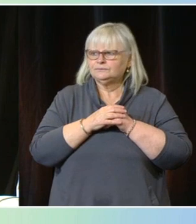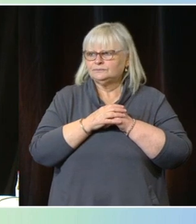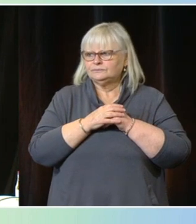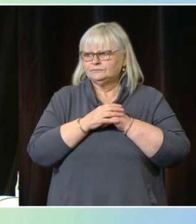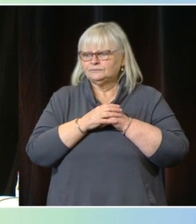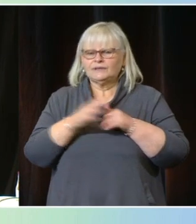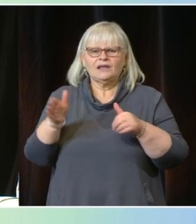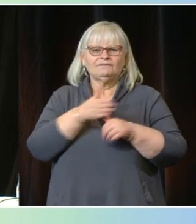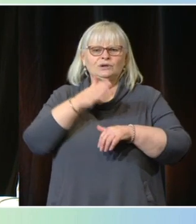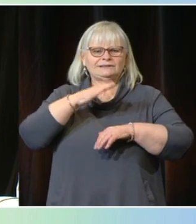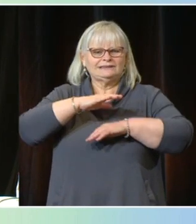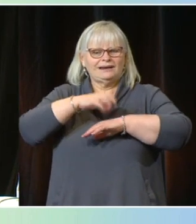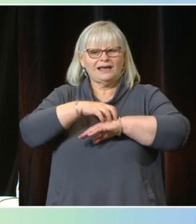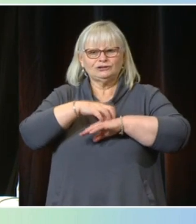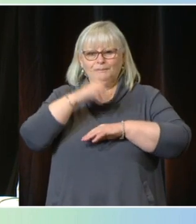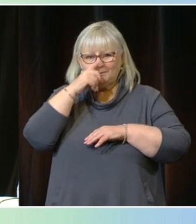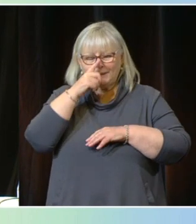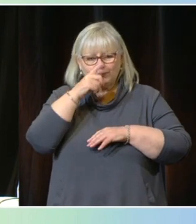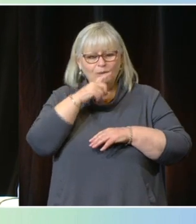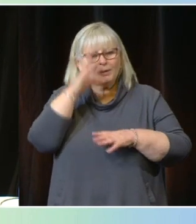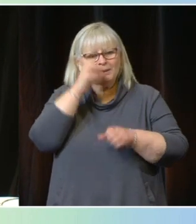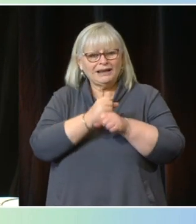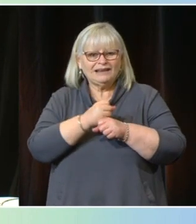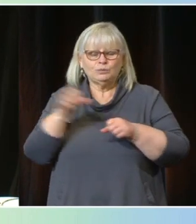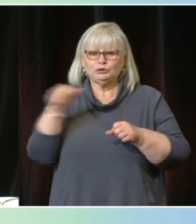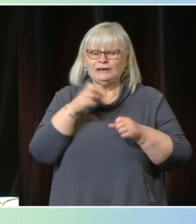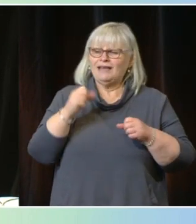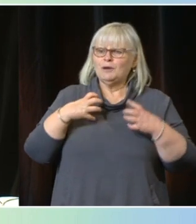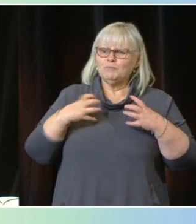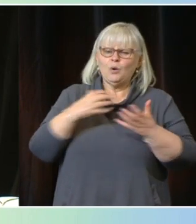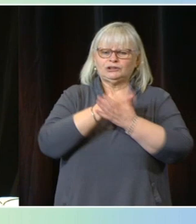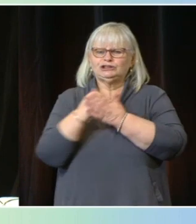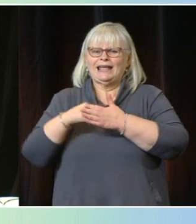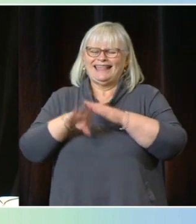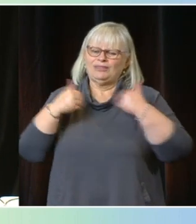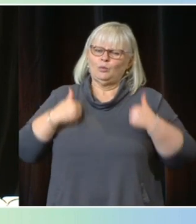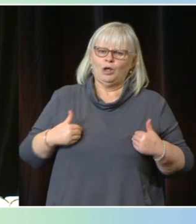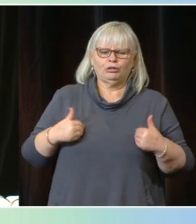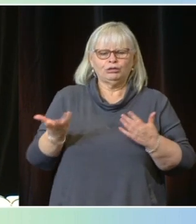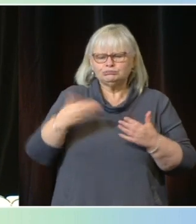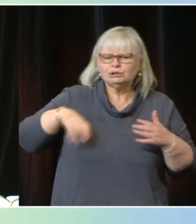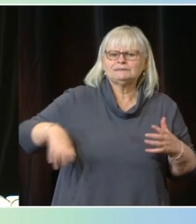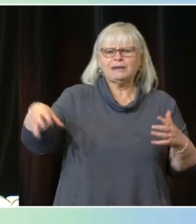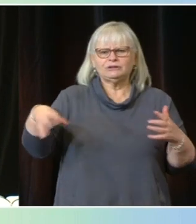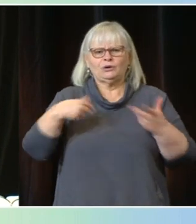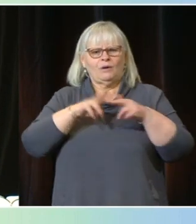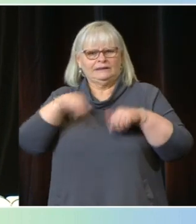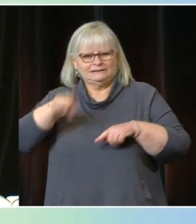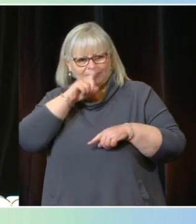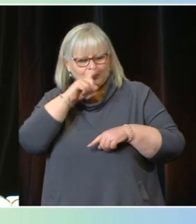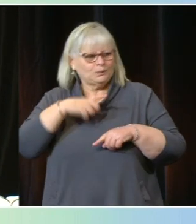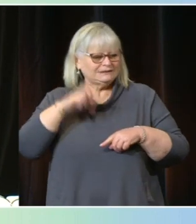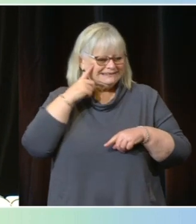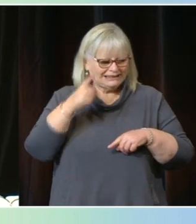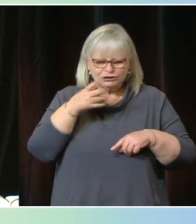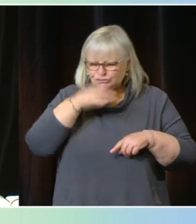as First Nation people we believe we're entitled to a greater share in the wealth and prosperity of this country we want to see our children grow up in a